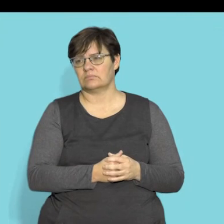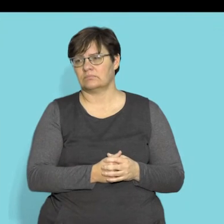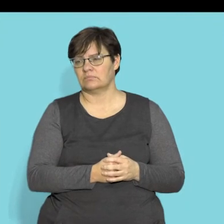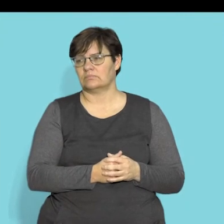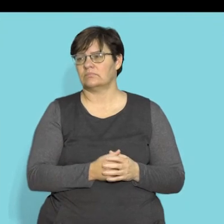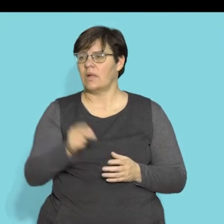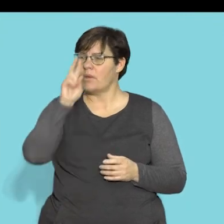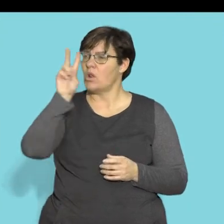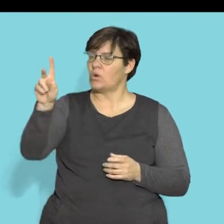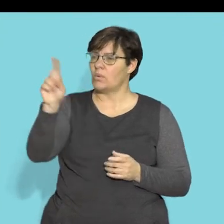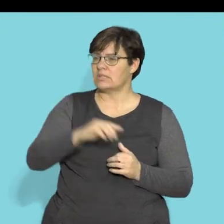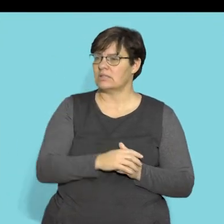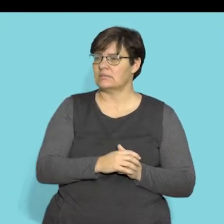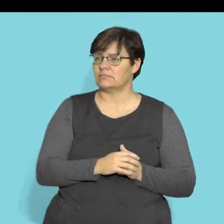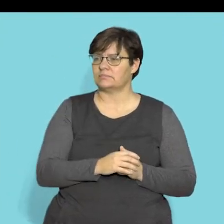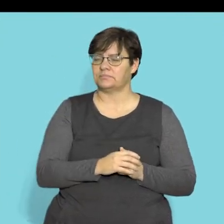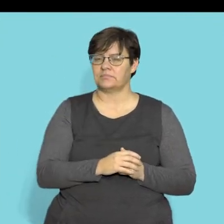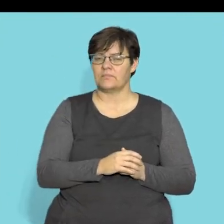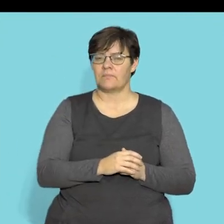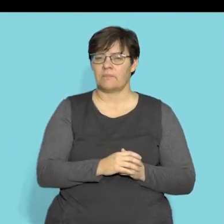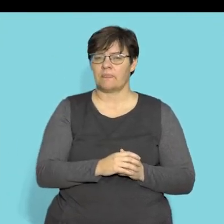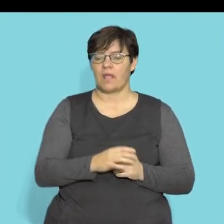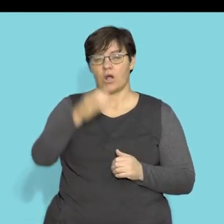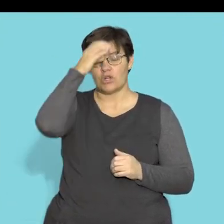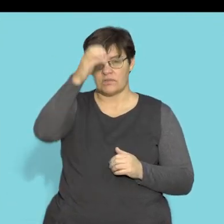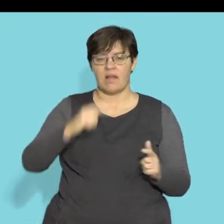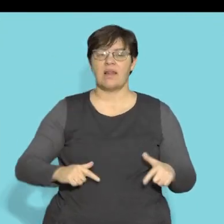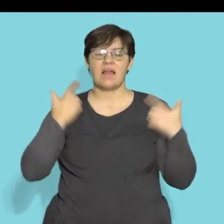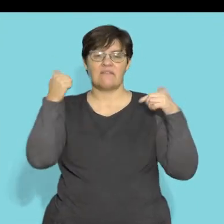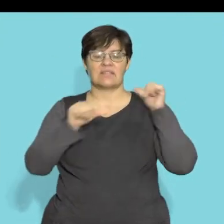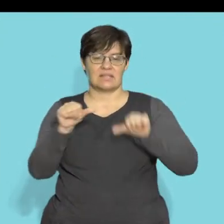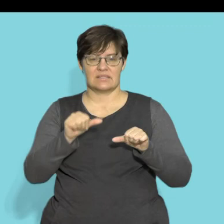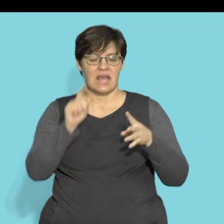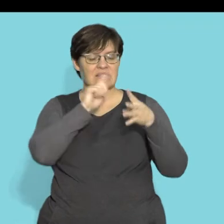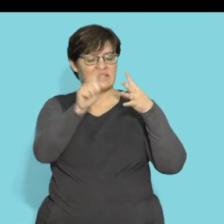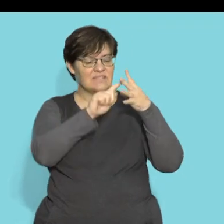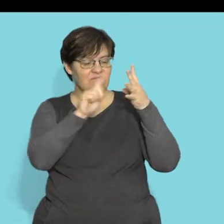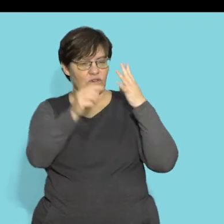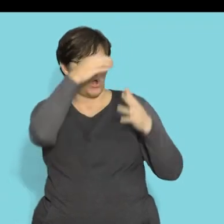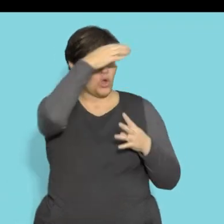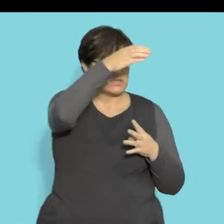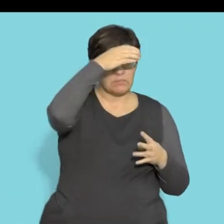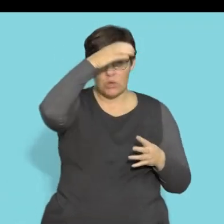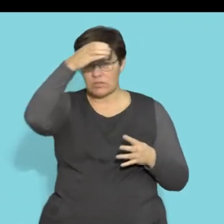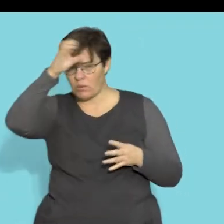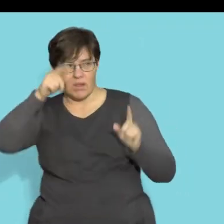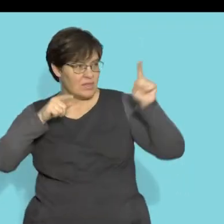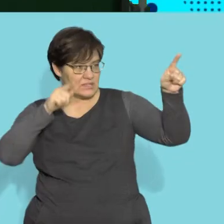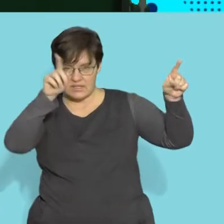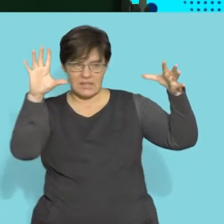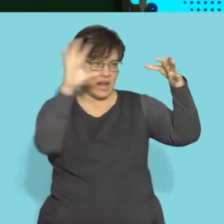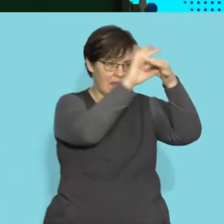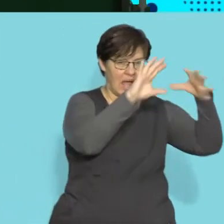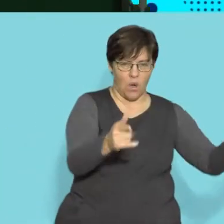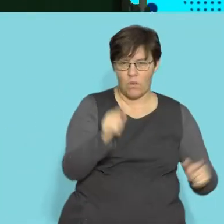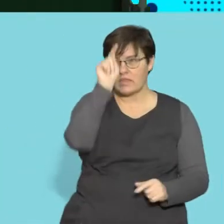through and I've looked at how, in the concept of life sciences, how different concepts can be linked together. And